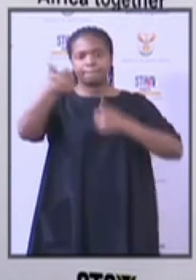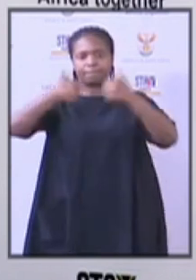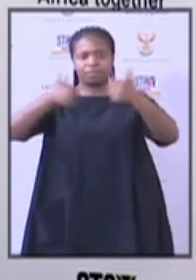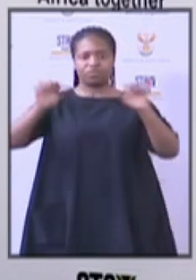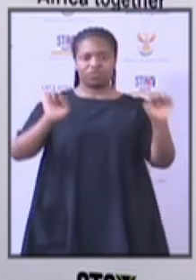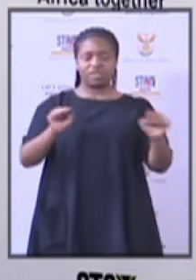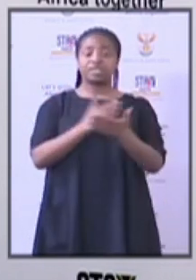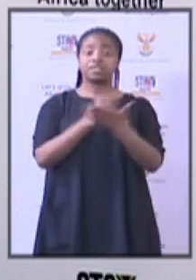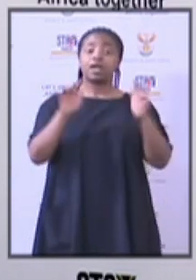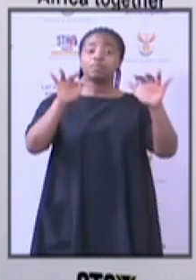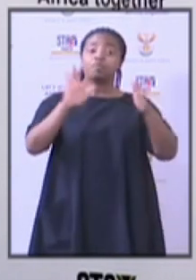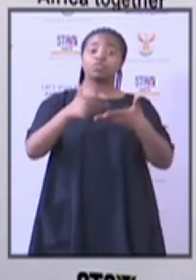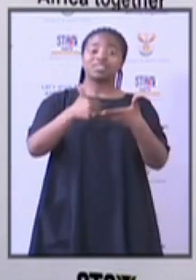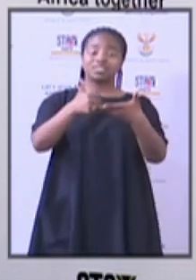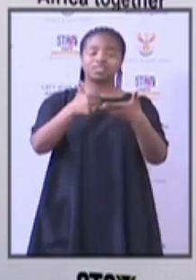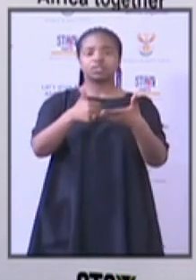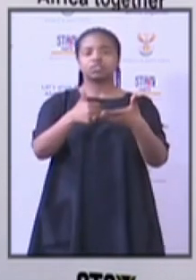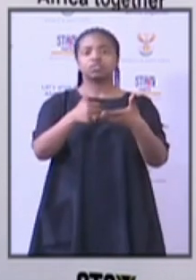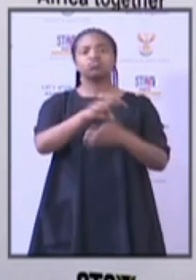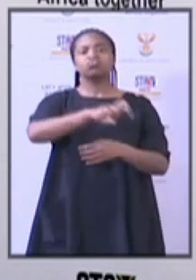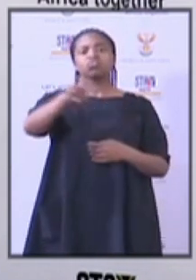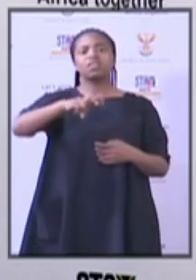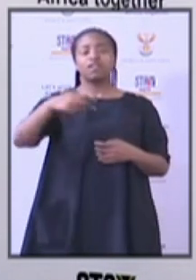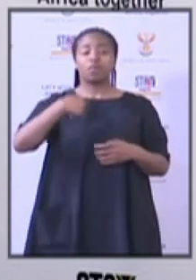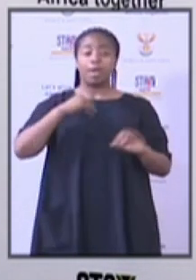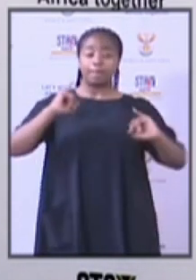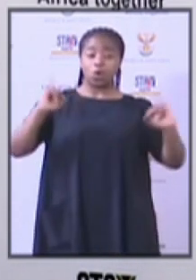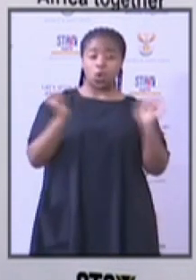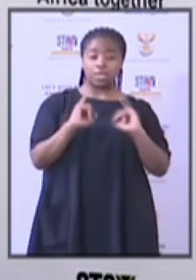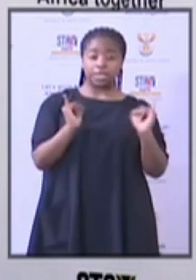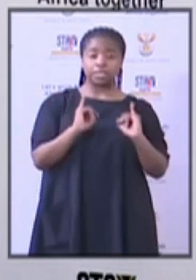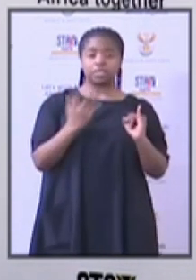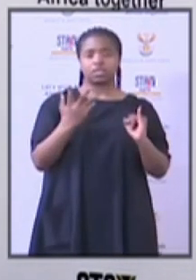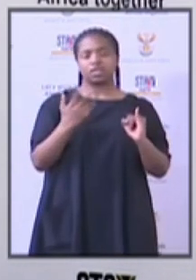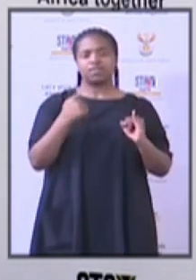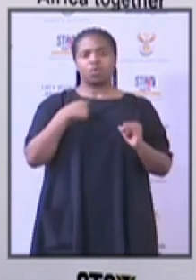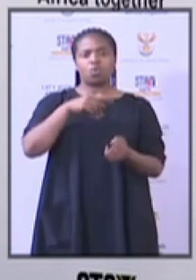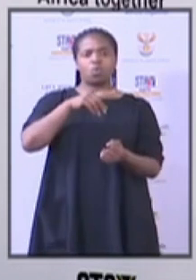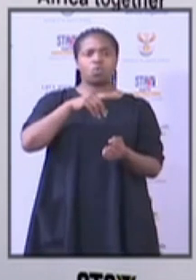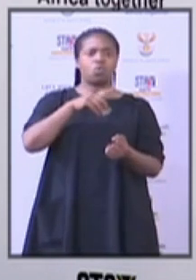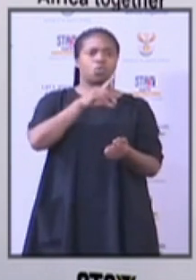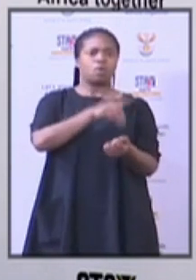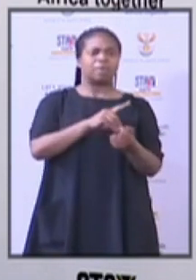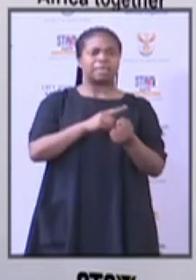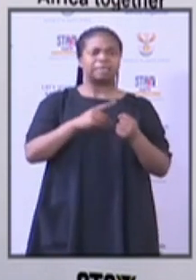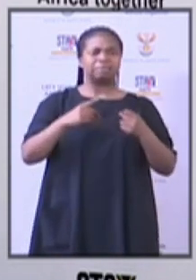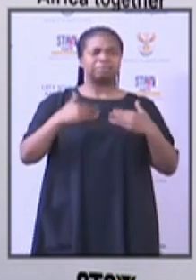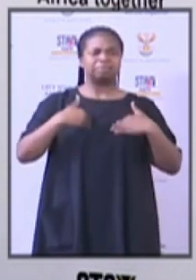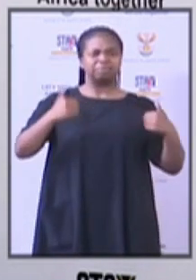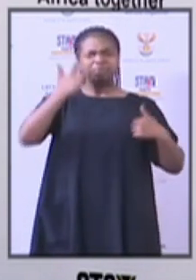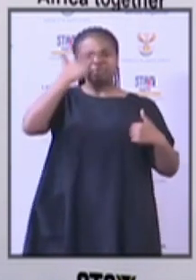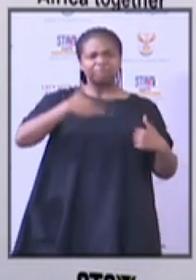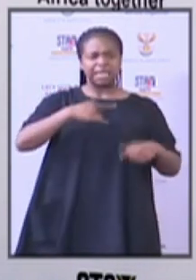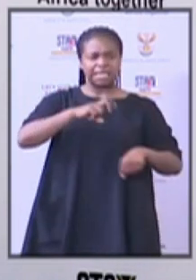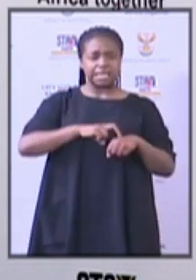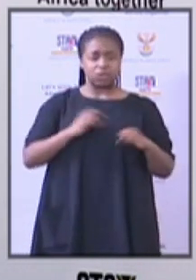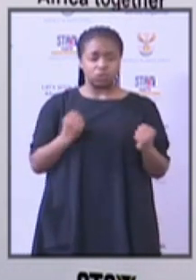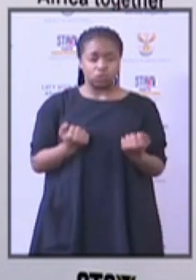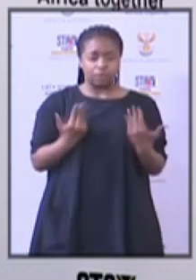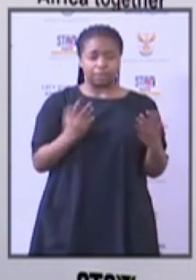assisted include those who were traveling for emergency medical evacuations. I've already said that. As we resume more